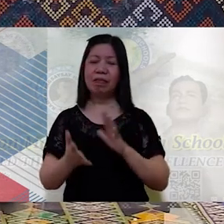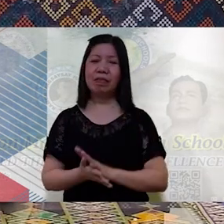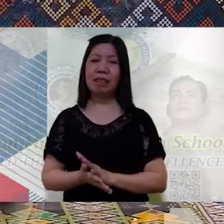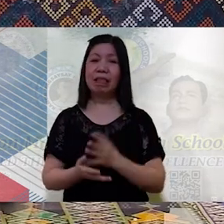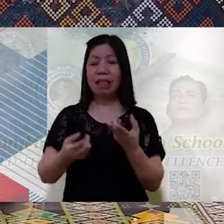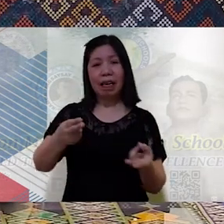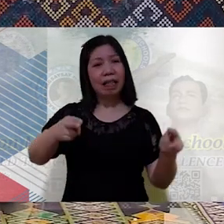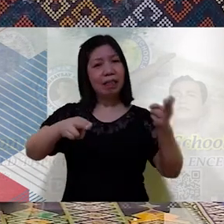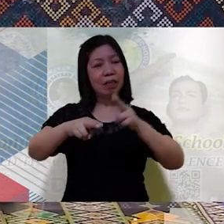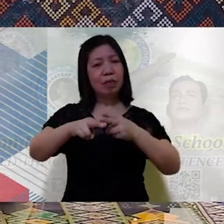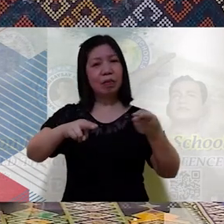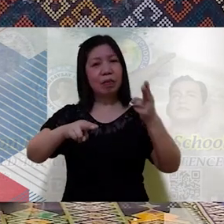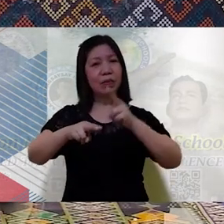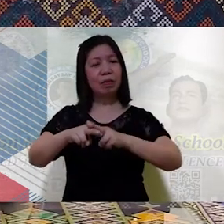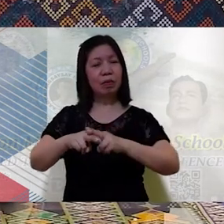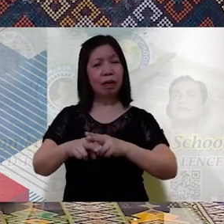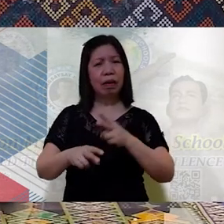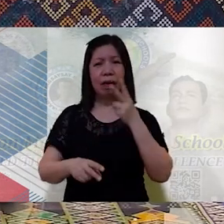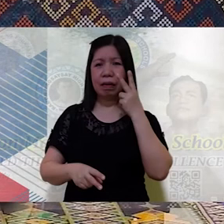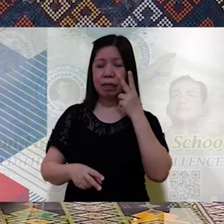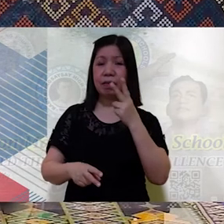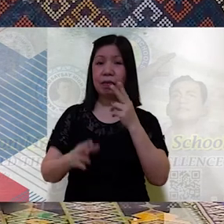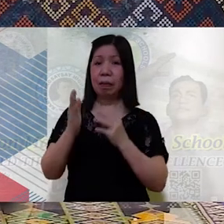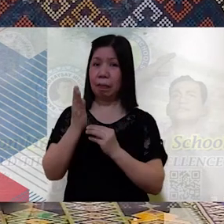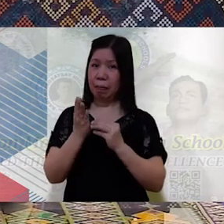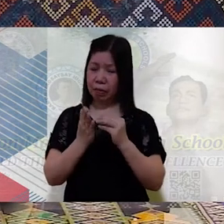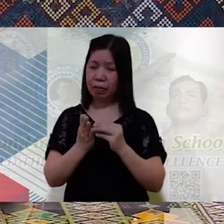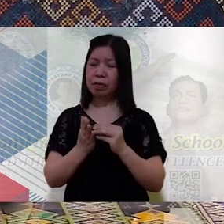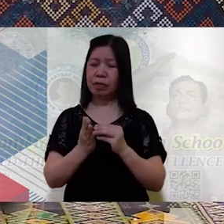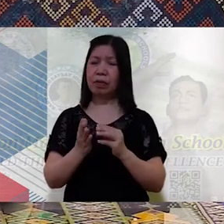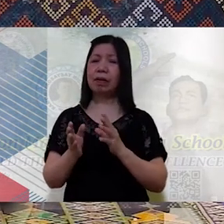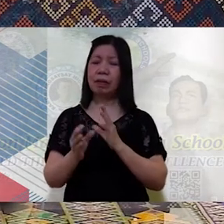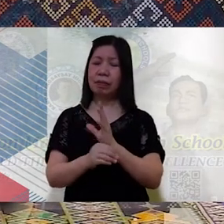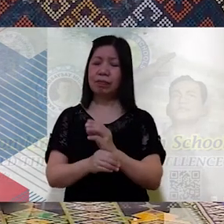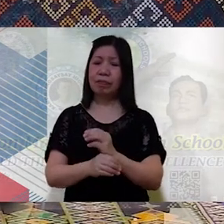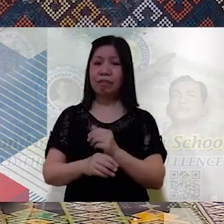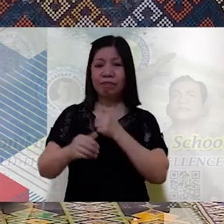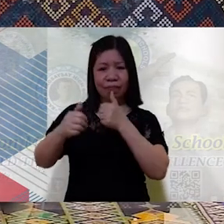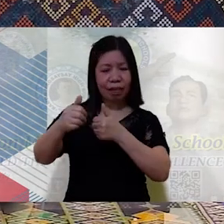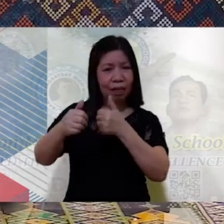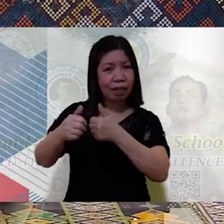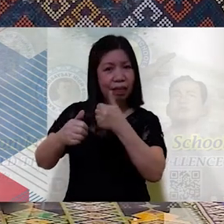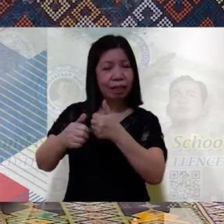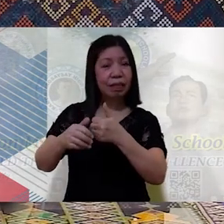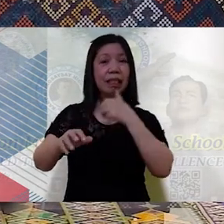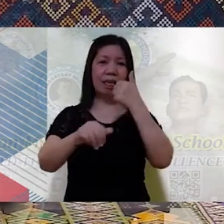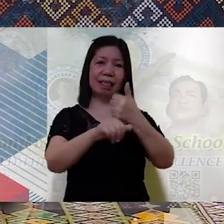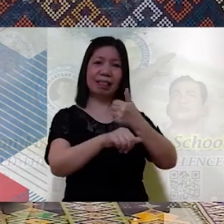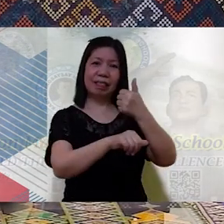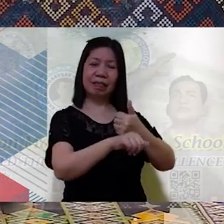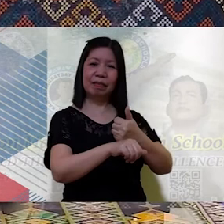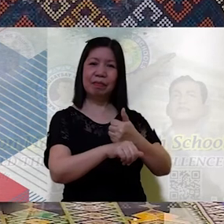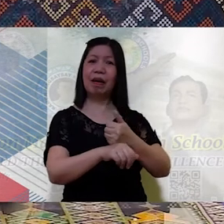In addition to seeing to it that the modules are faithfully followed, the assignments